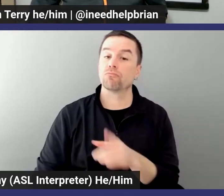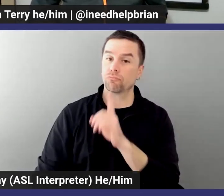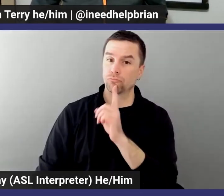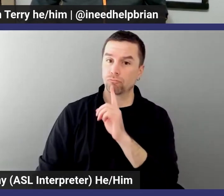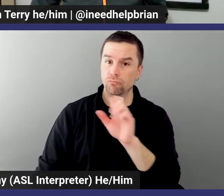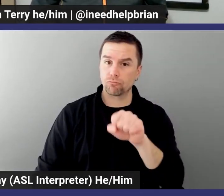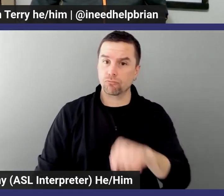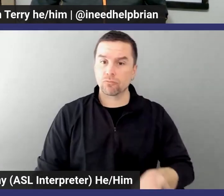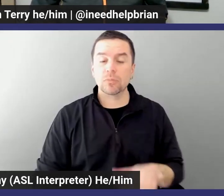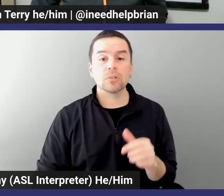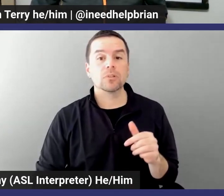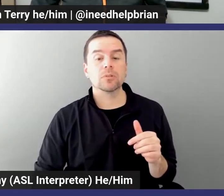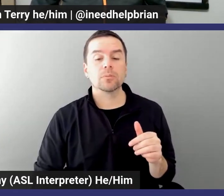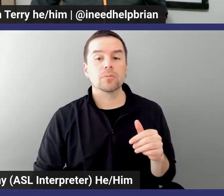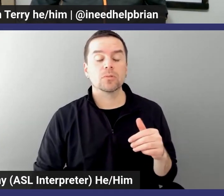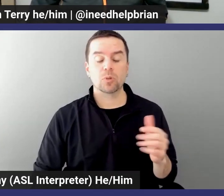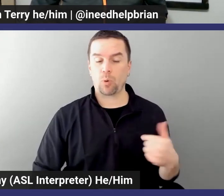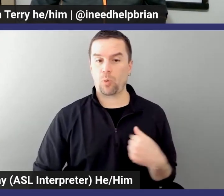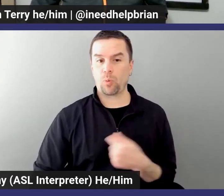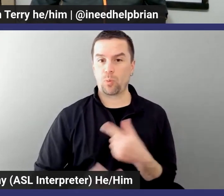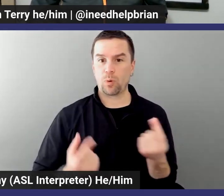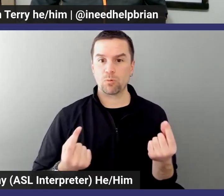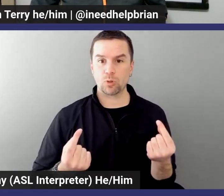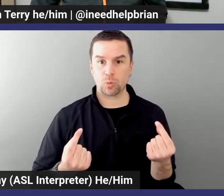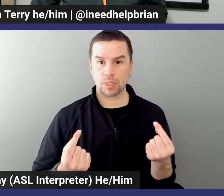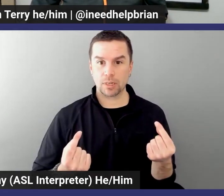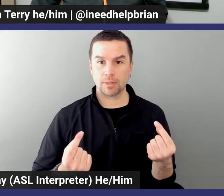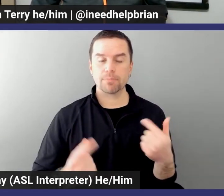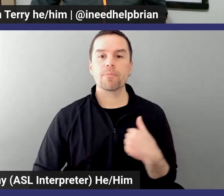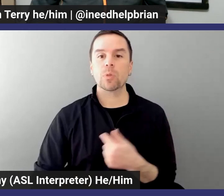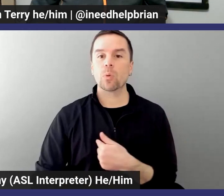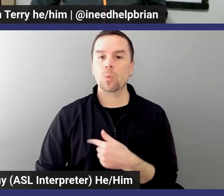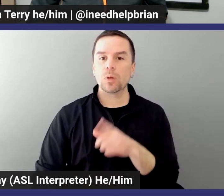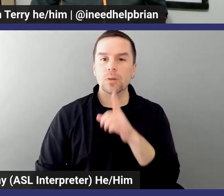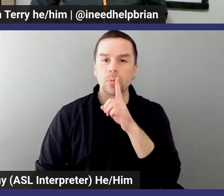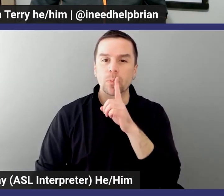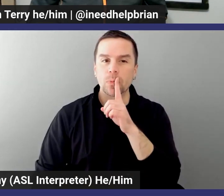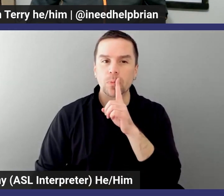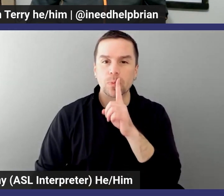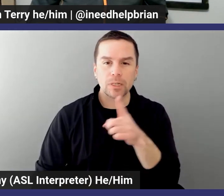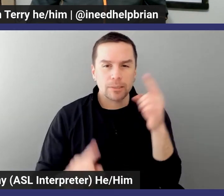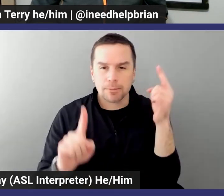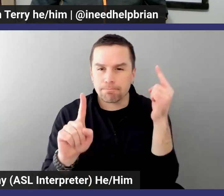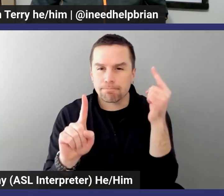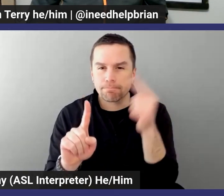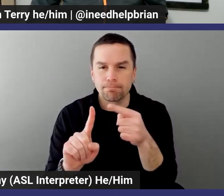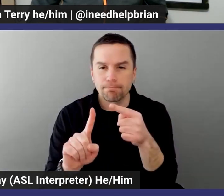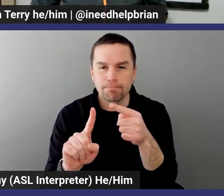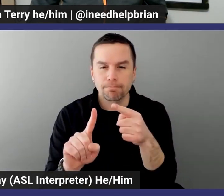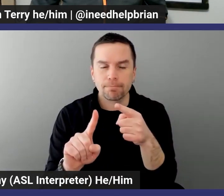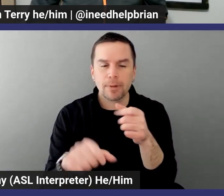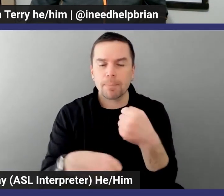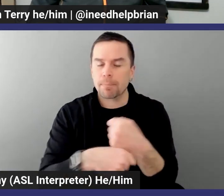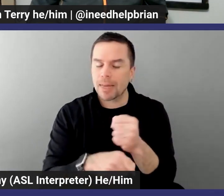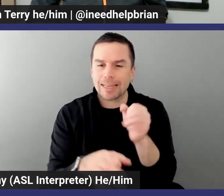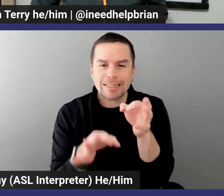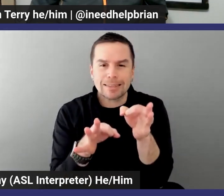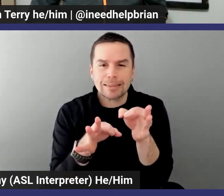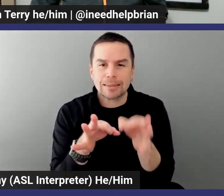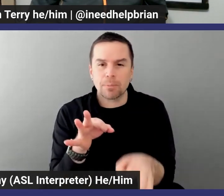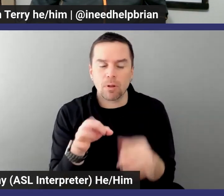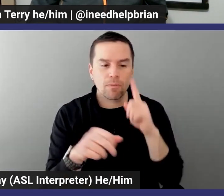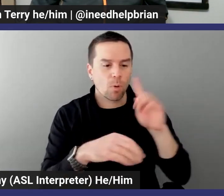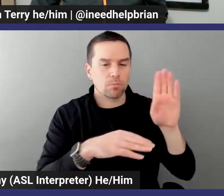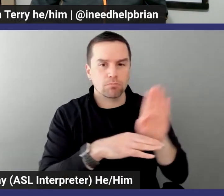So the way what we are doing is that we really are aiming to make it super simple for our enterprise